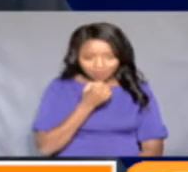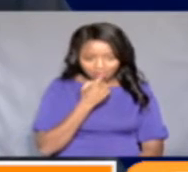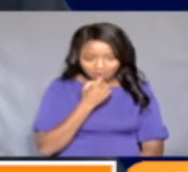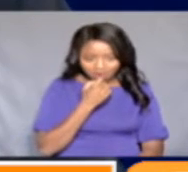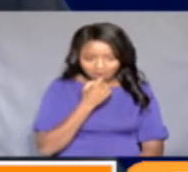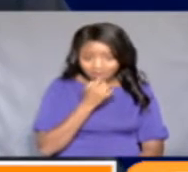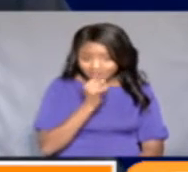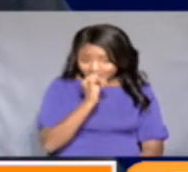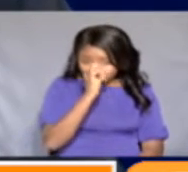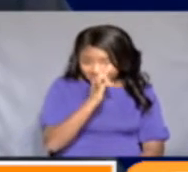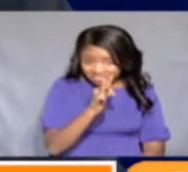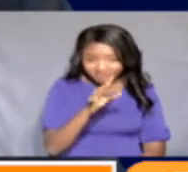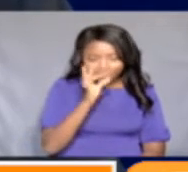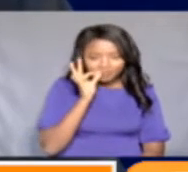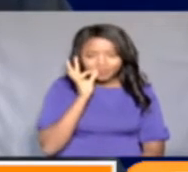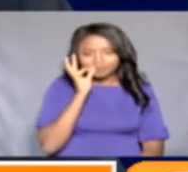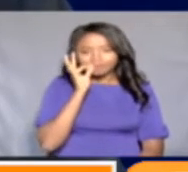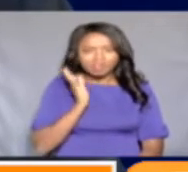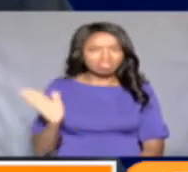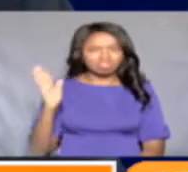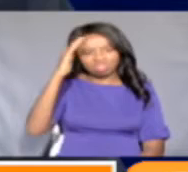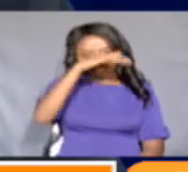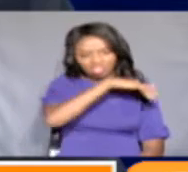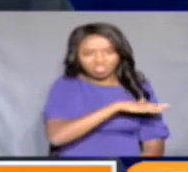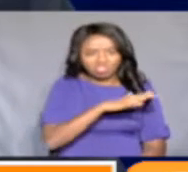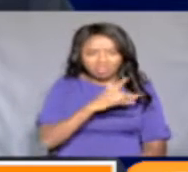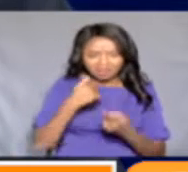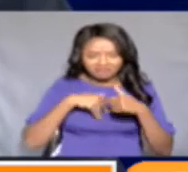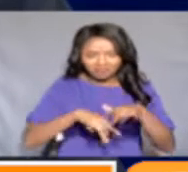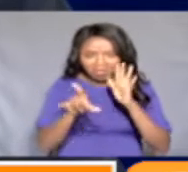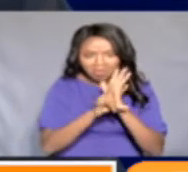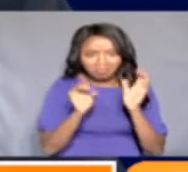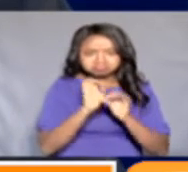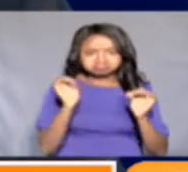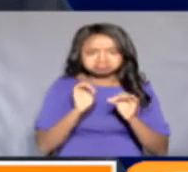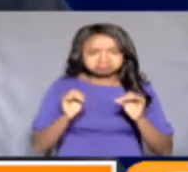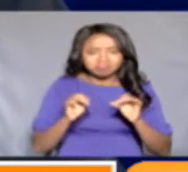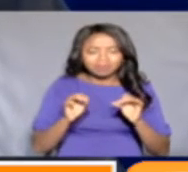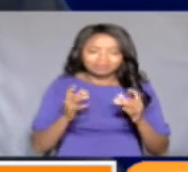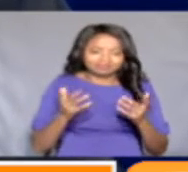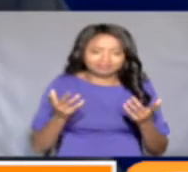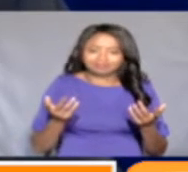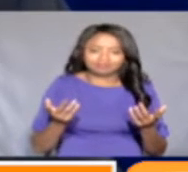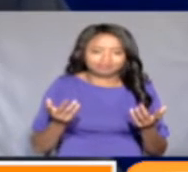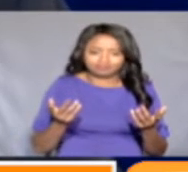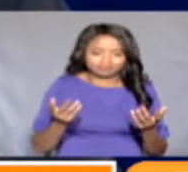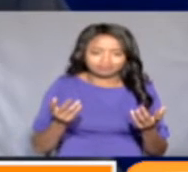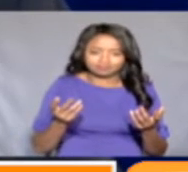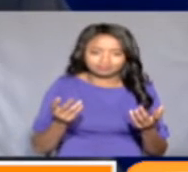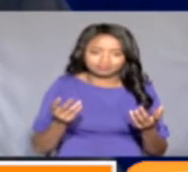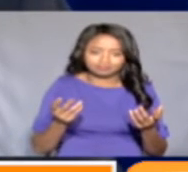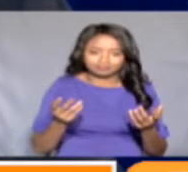sio halali. Anasema wale wenye walikuwa na isifu, wenye walikuita dawa uliwatibu.